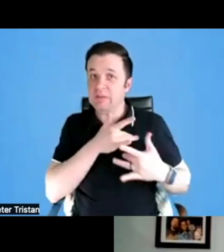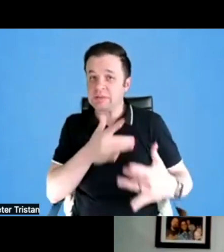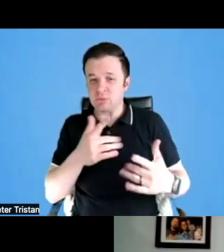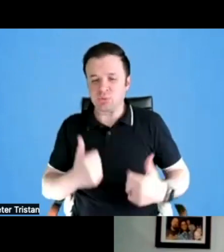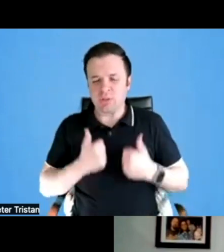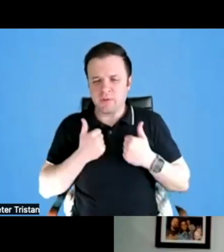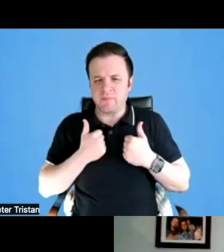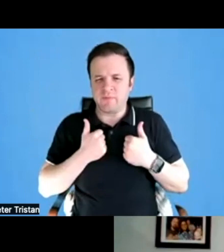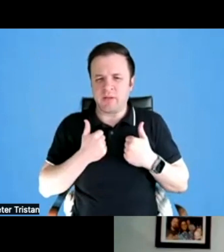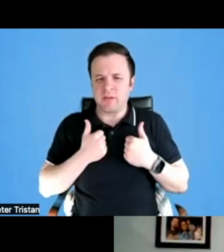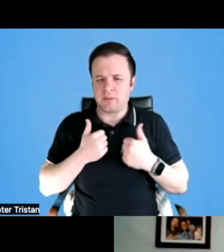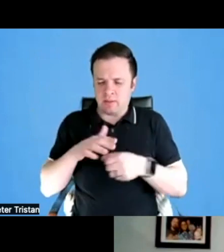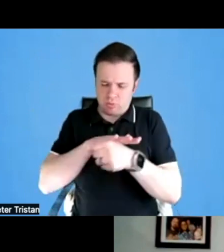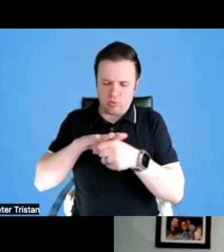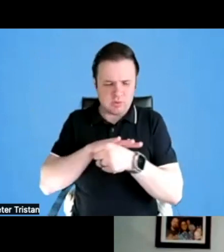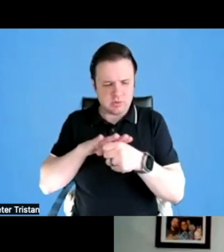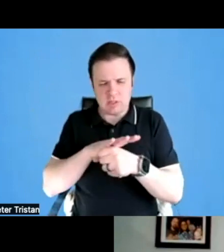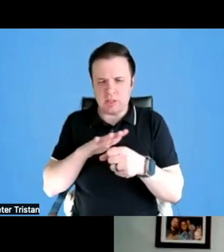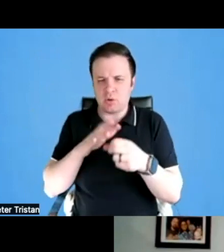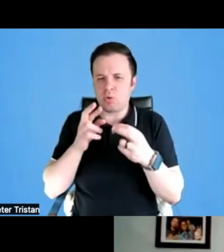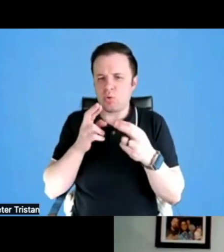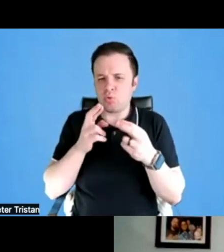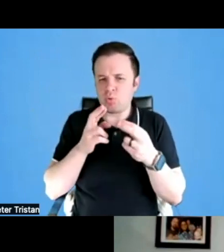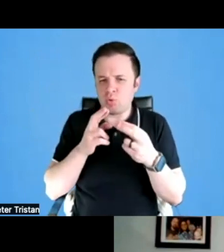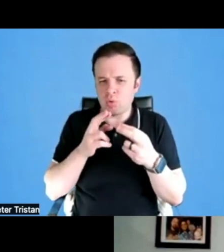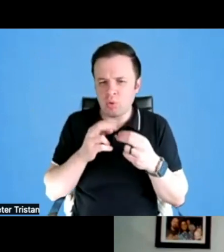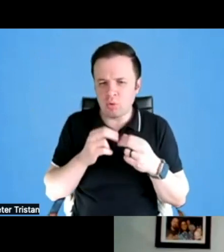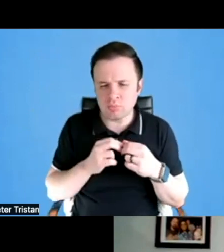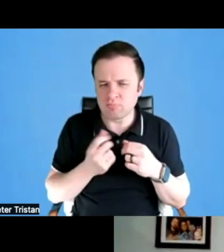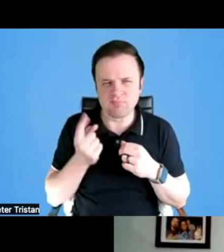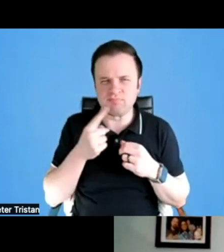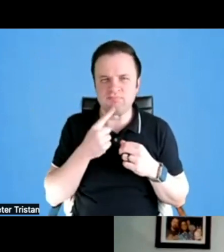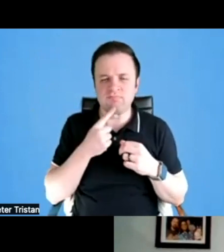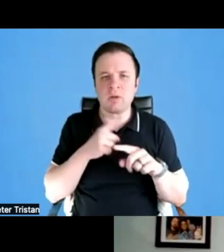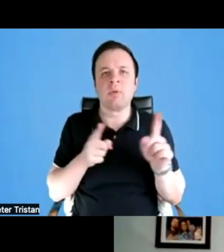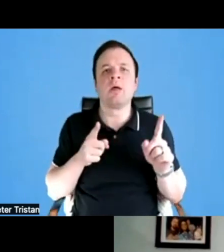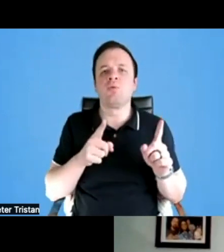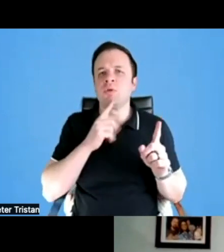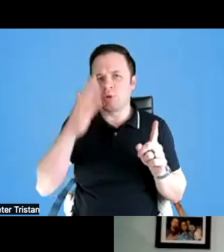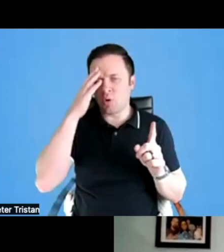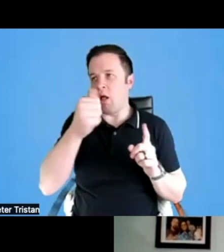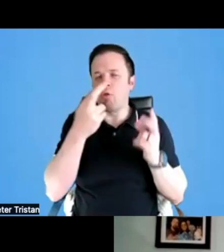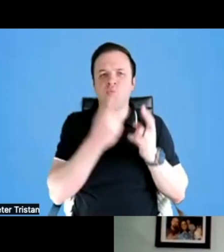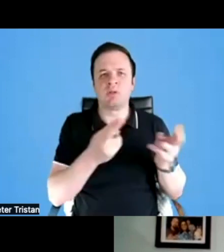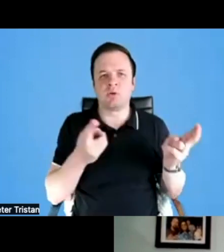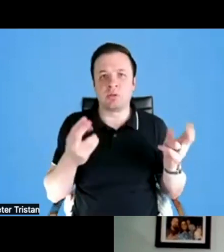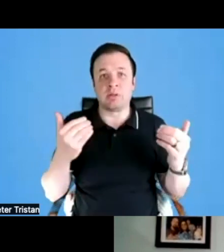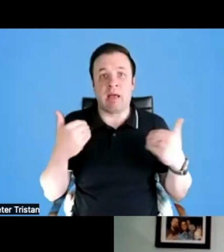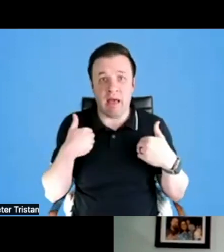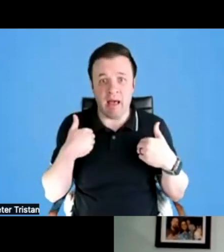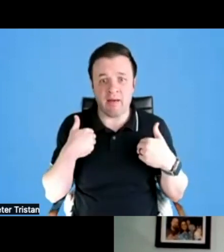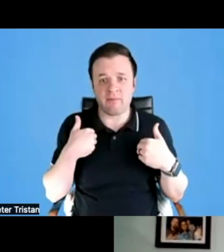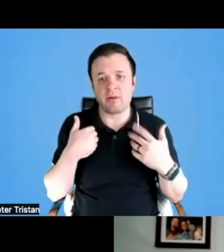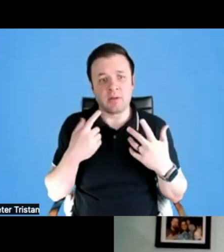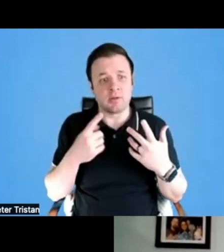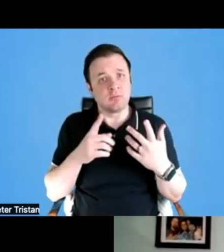in neighborhoods that either are resource rich or resource not. And so really knowing what are the resources that are available makes a difference.